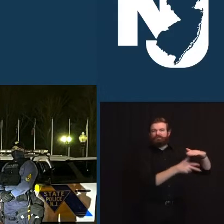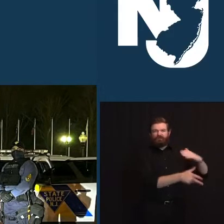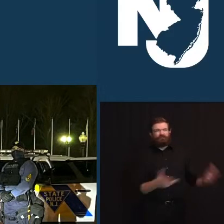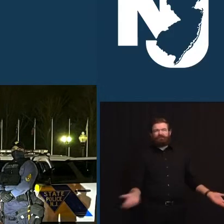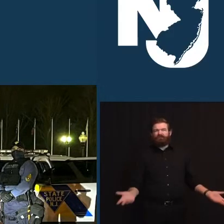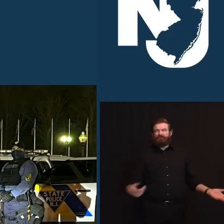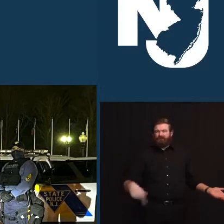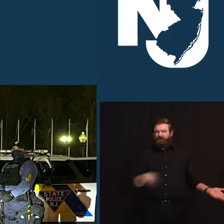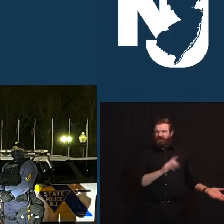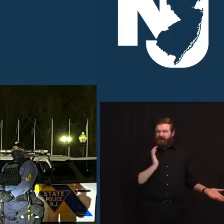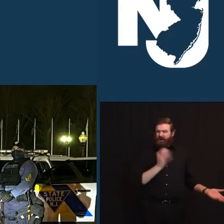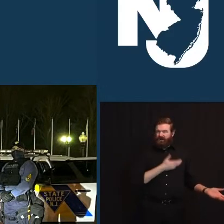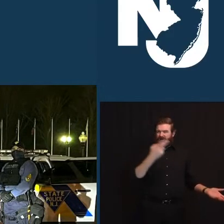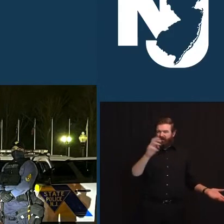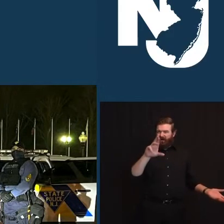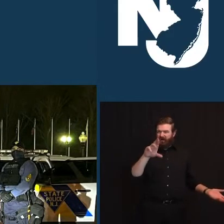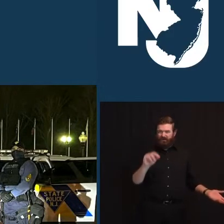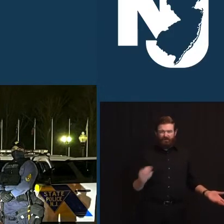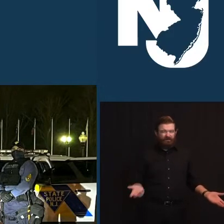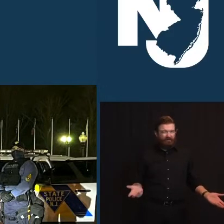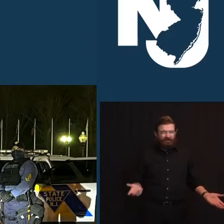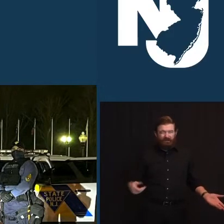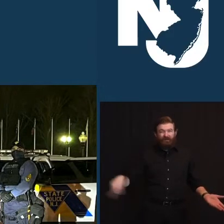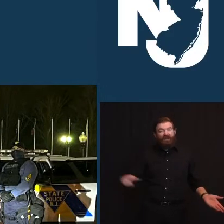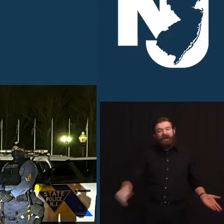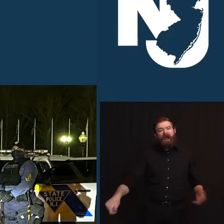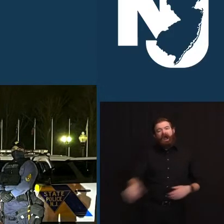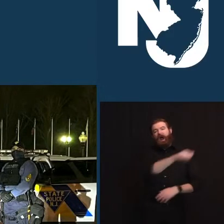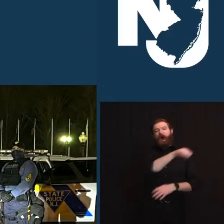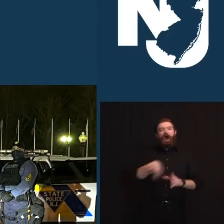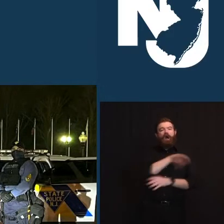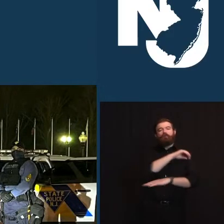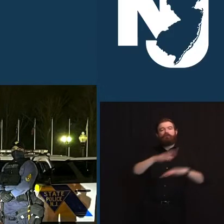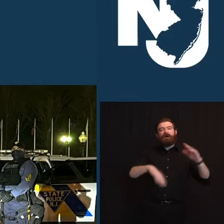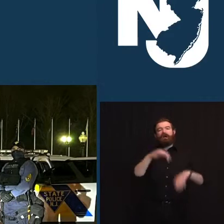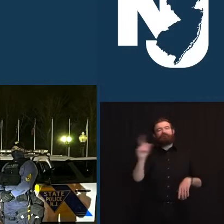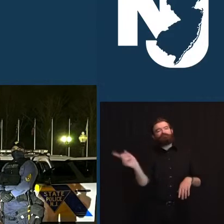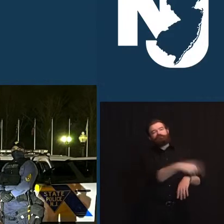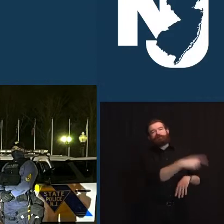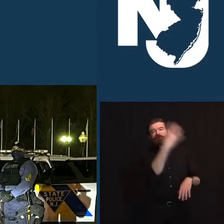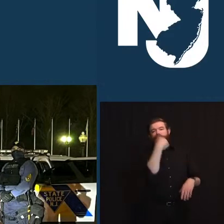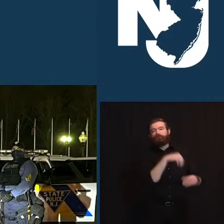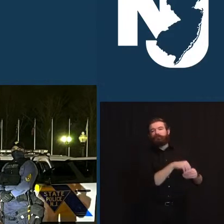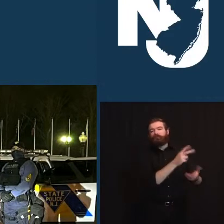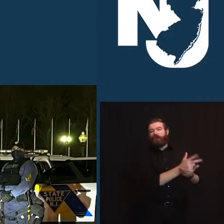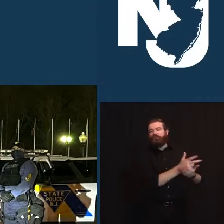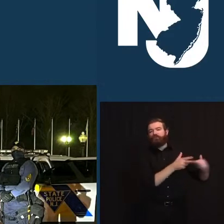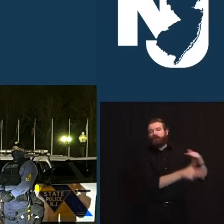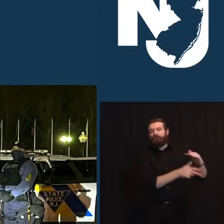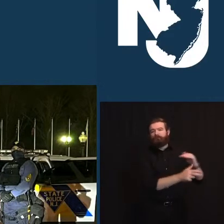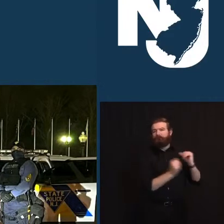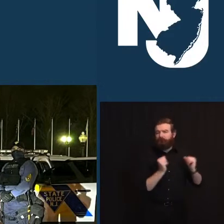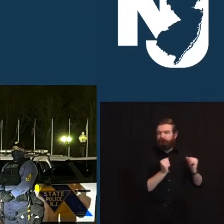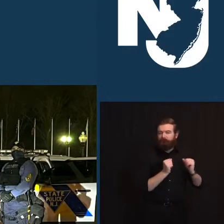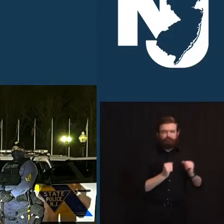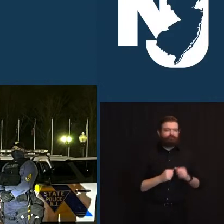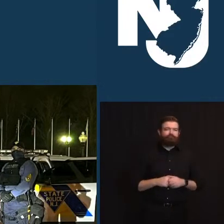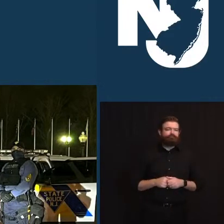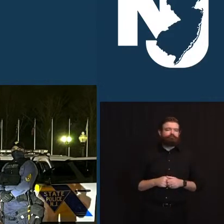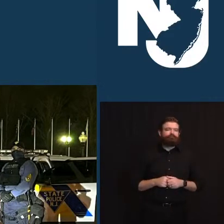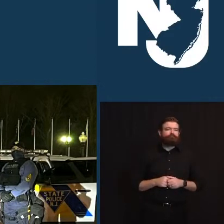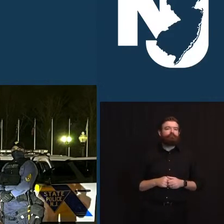none of our Guard, none of the New Jersey Guard were left to have to deal with such disrespect. We provided hotel accommodations for our